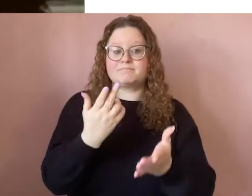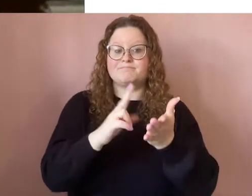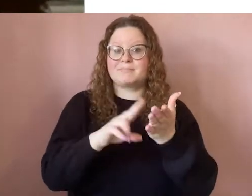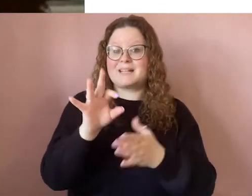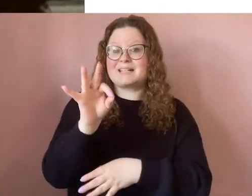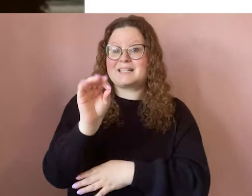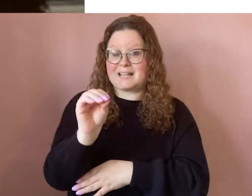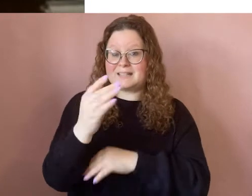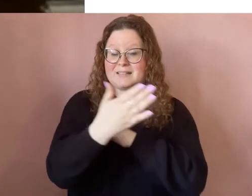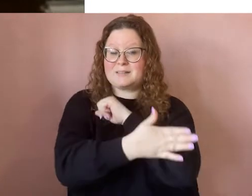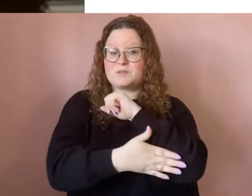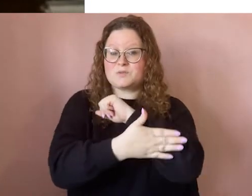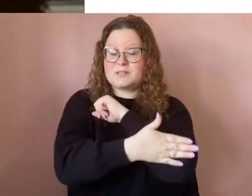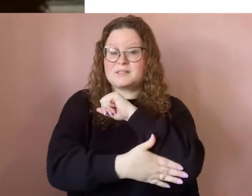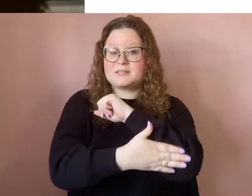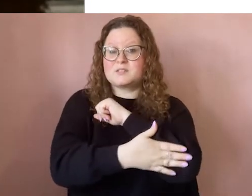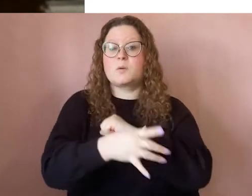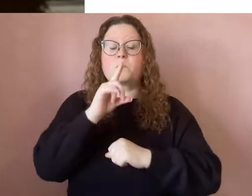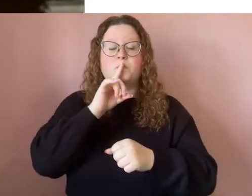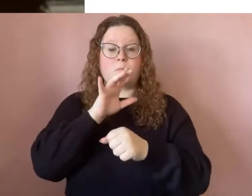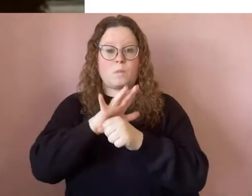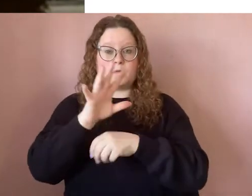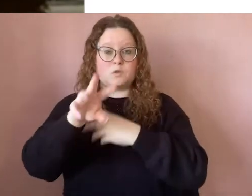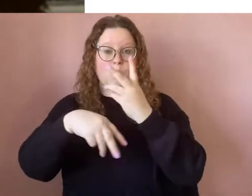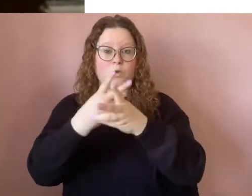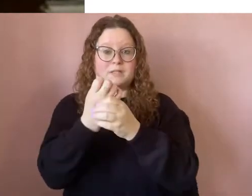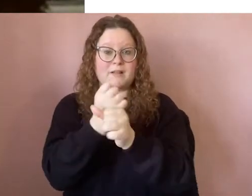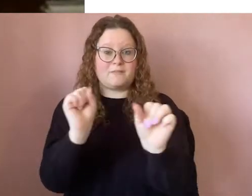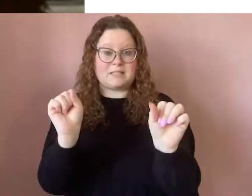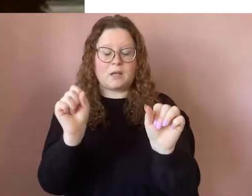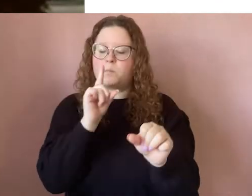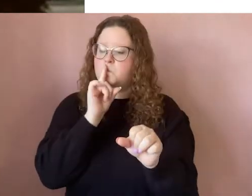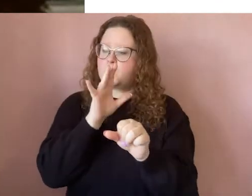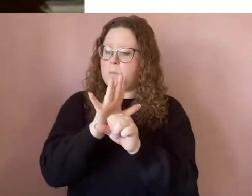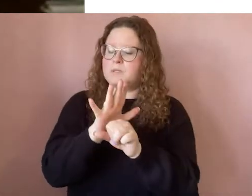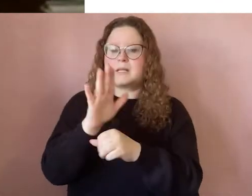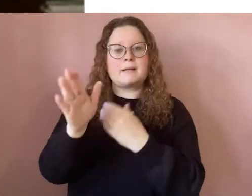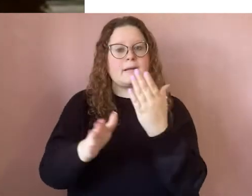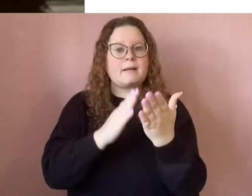world safety and a vow never to develop killer robots.